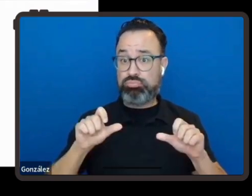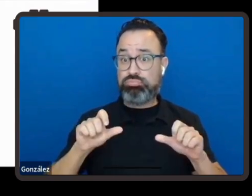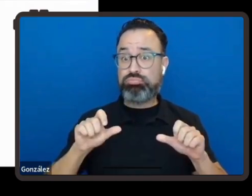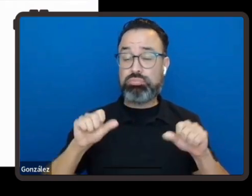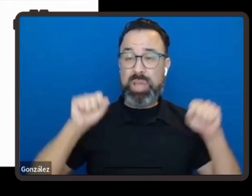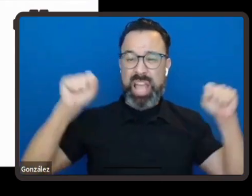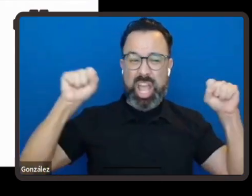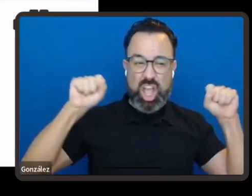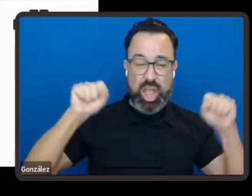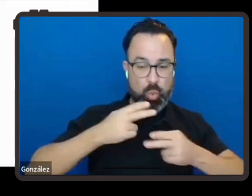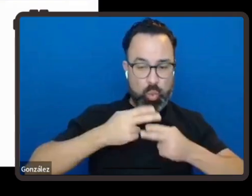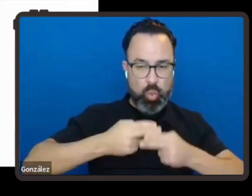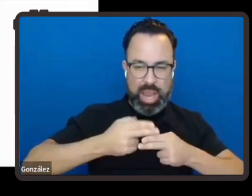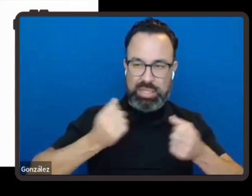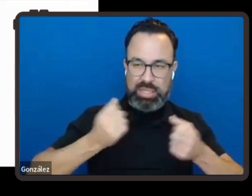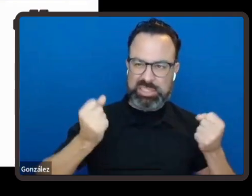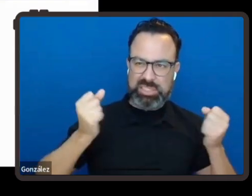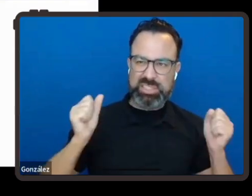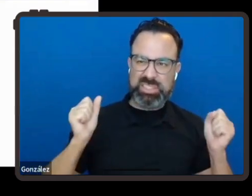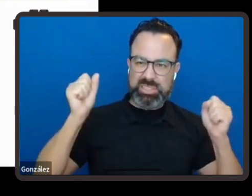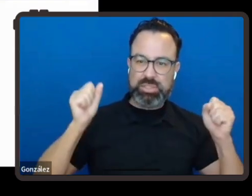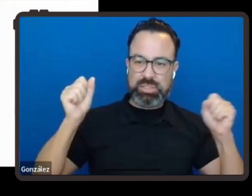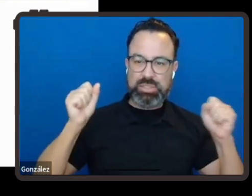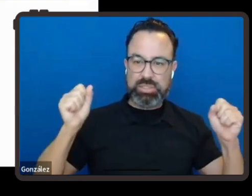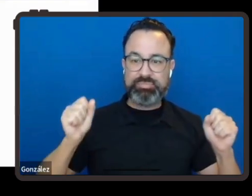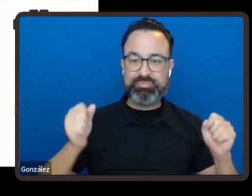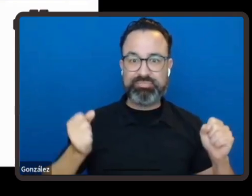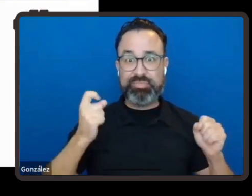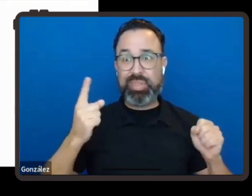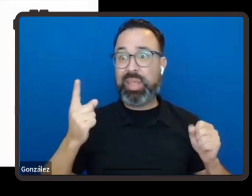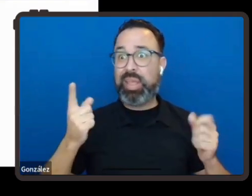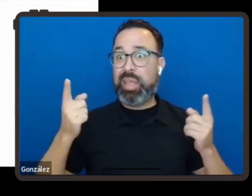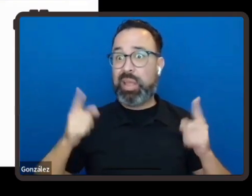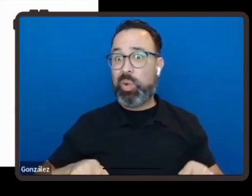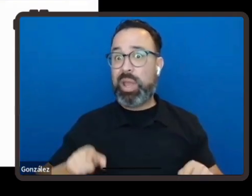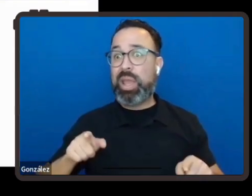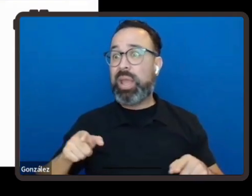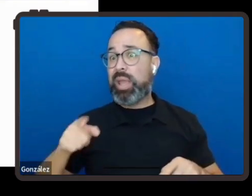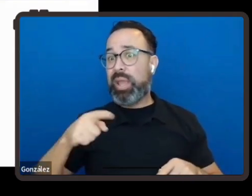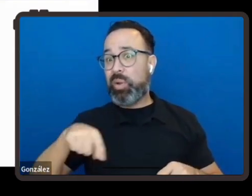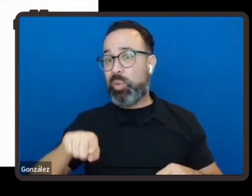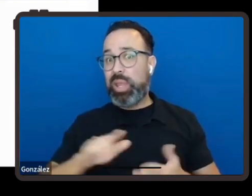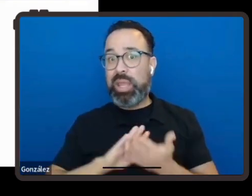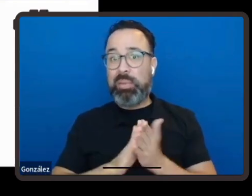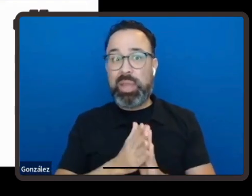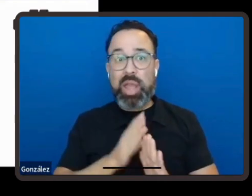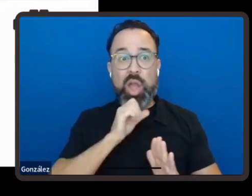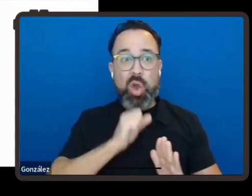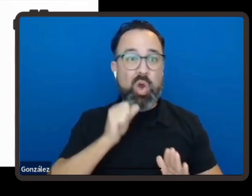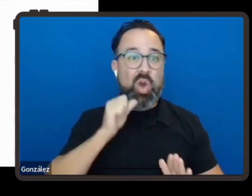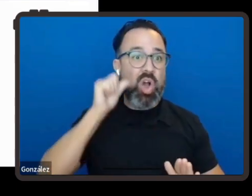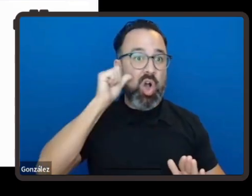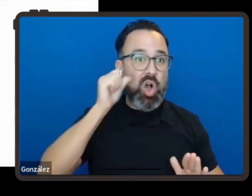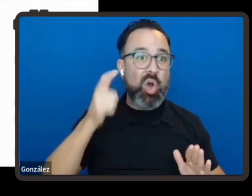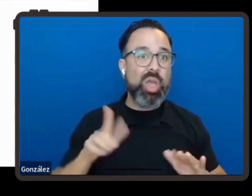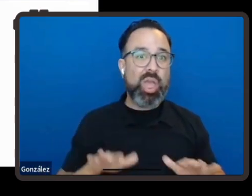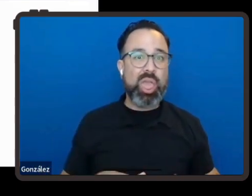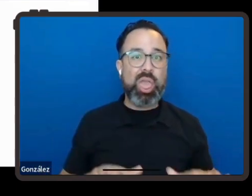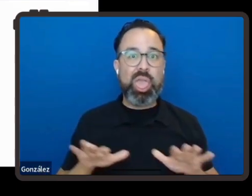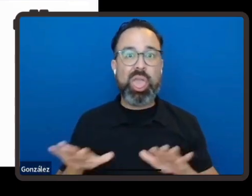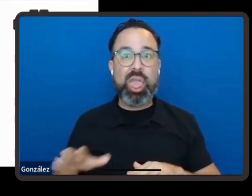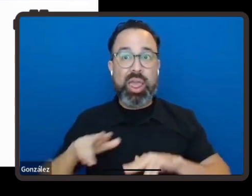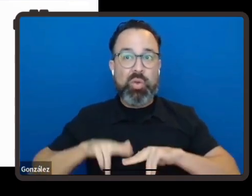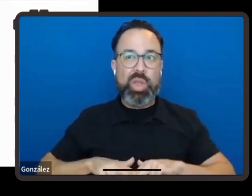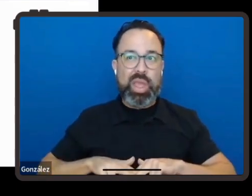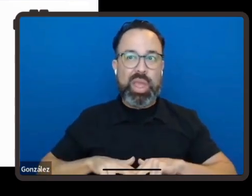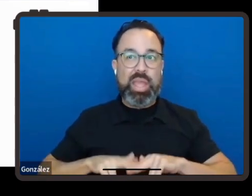you don't, we as adults sit. We become very, like, we're not running around at school. We're not doing, so